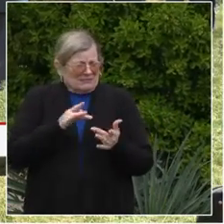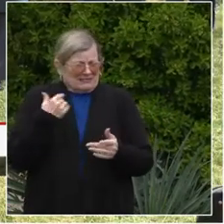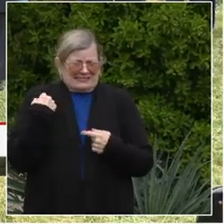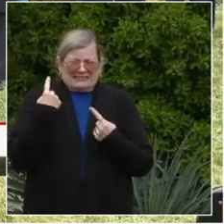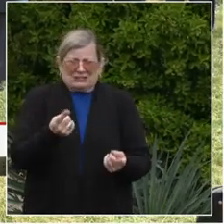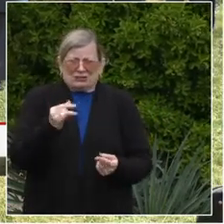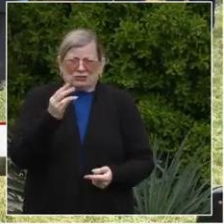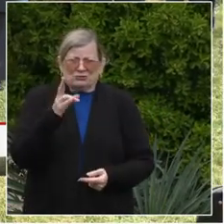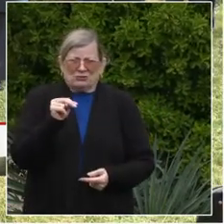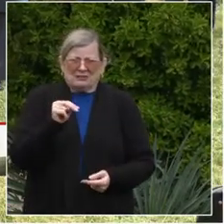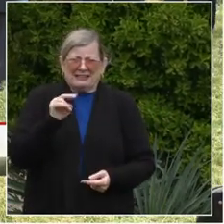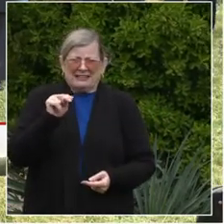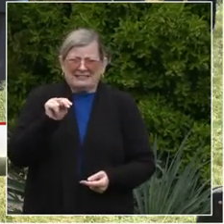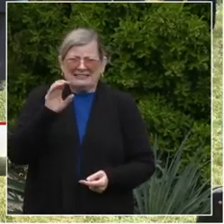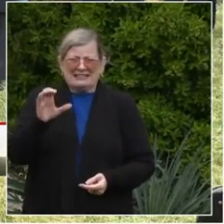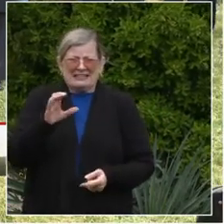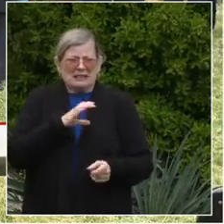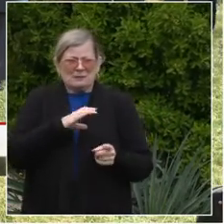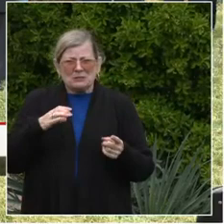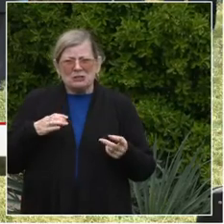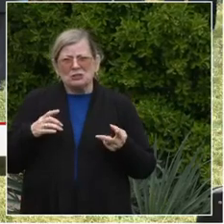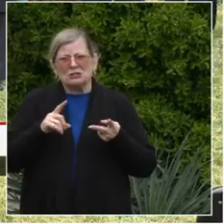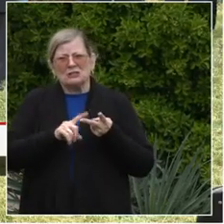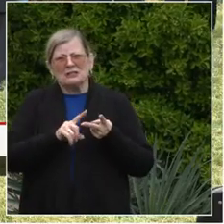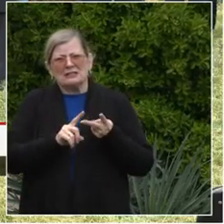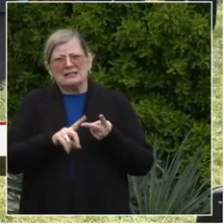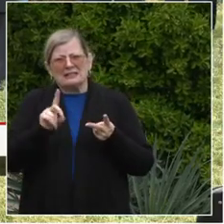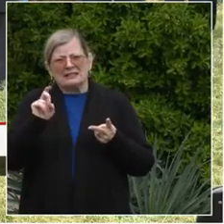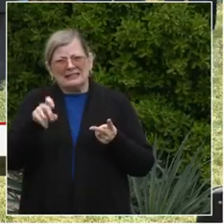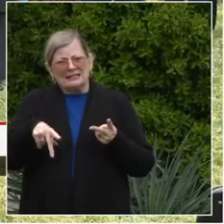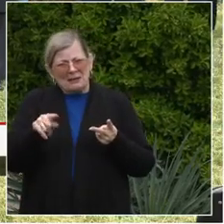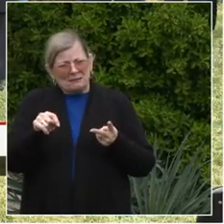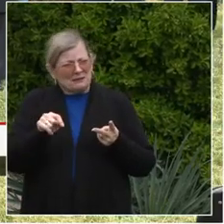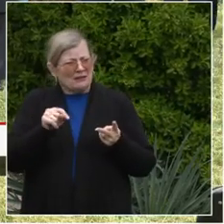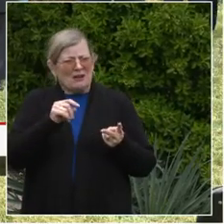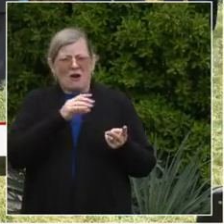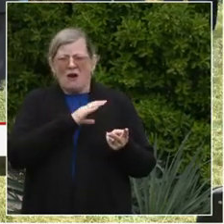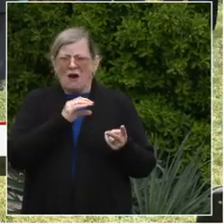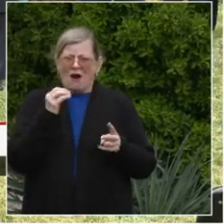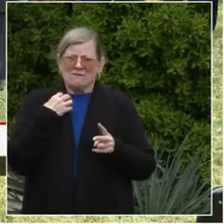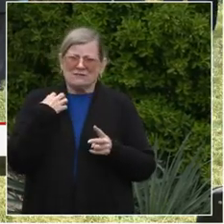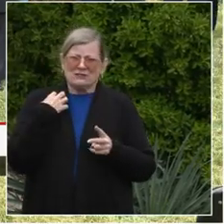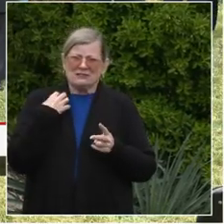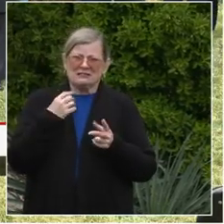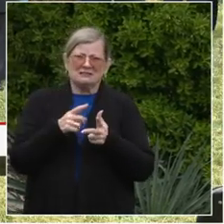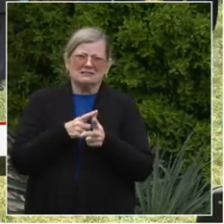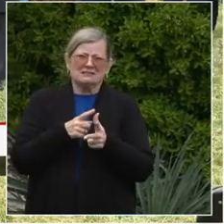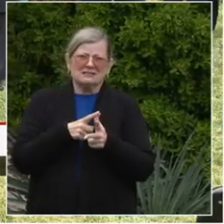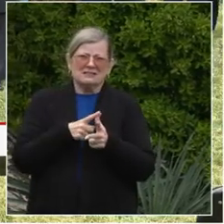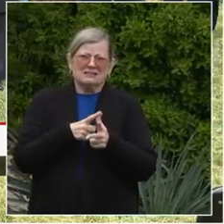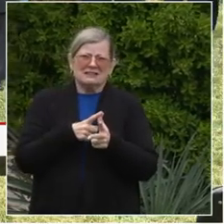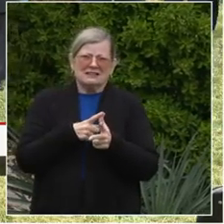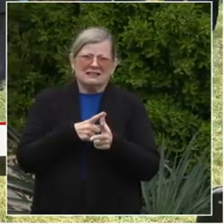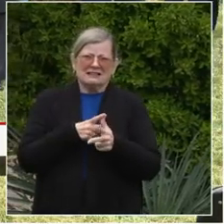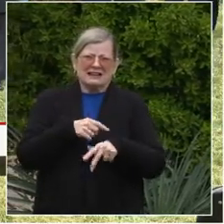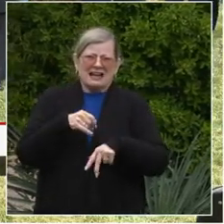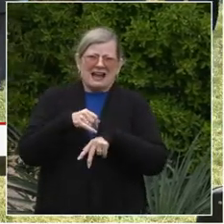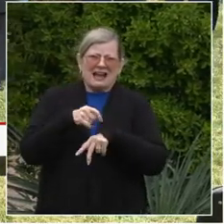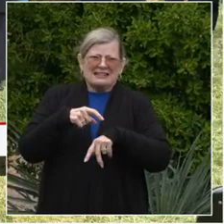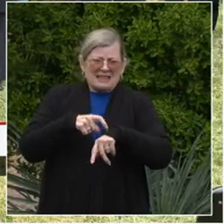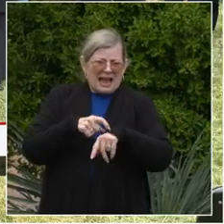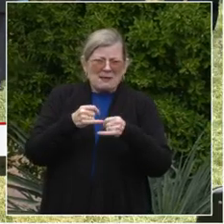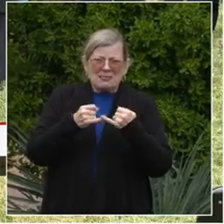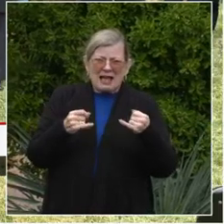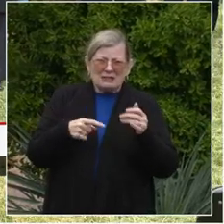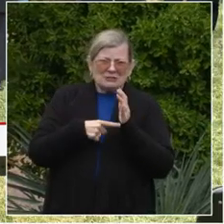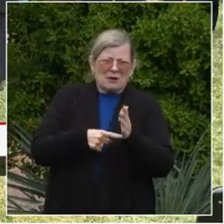commissioners, our McDuffie's office, with little to no response. I have a timeline here that shows all of the times that we've